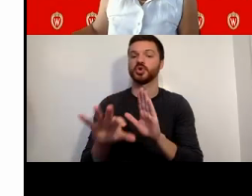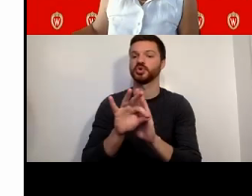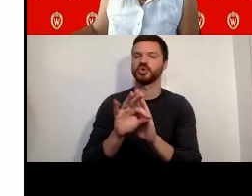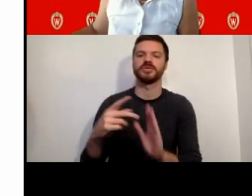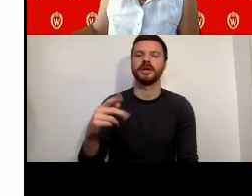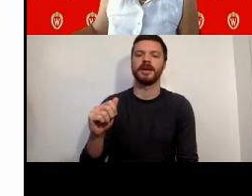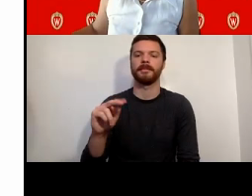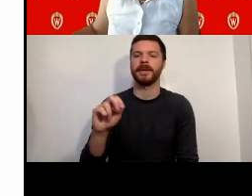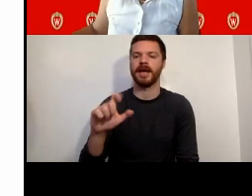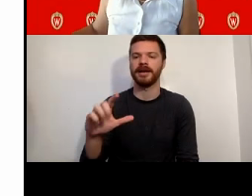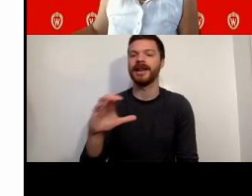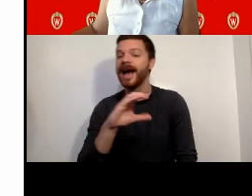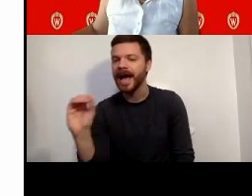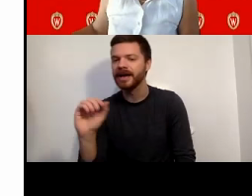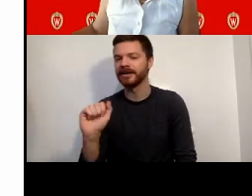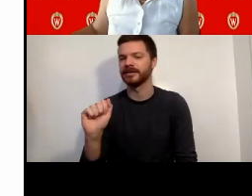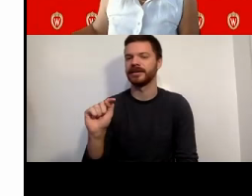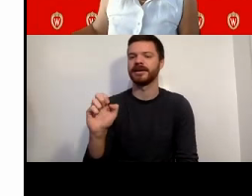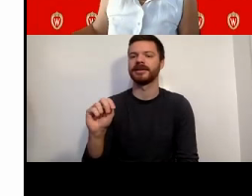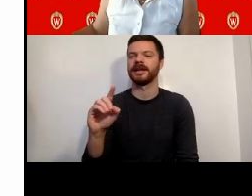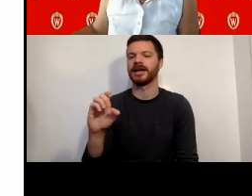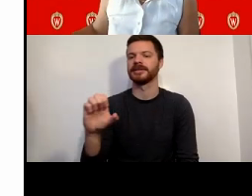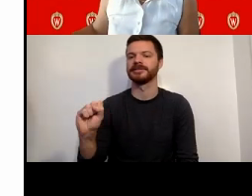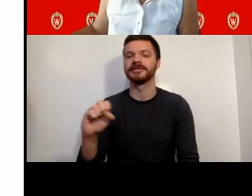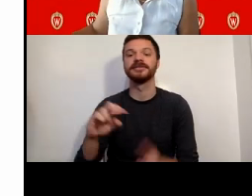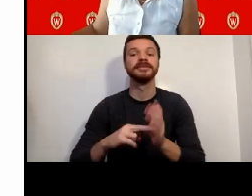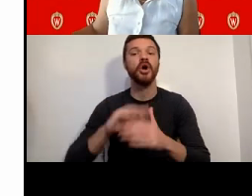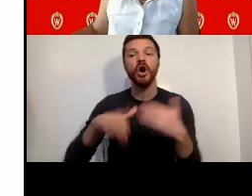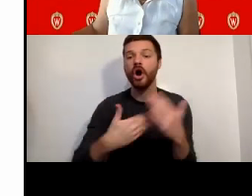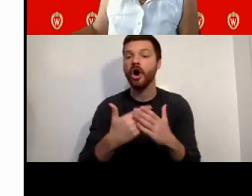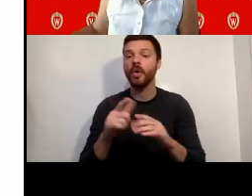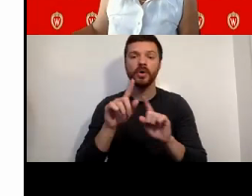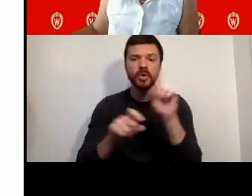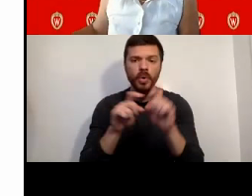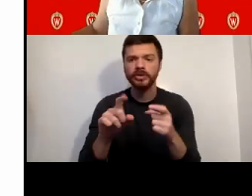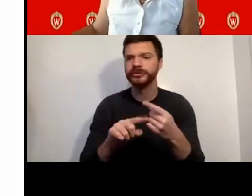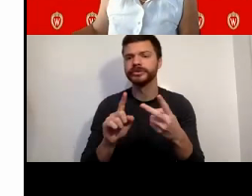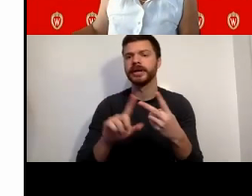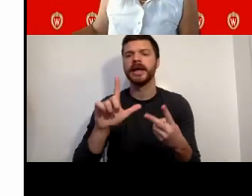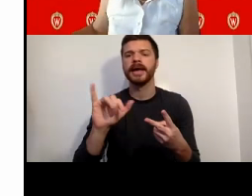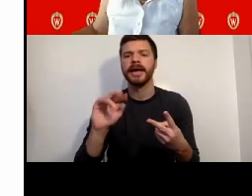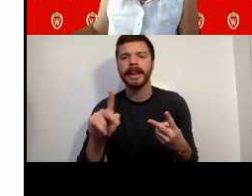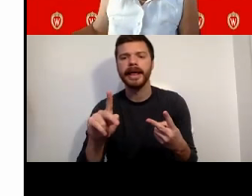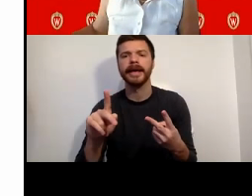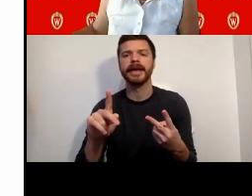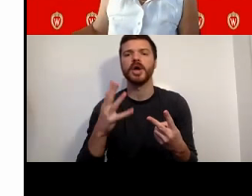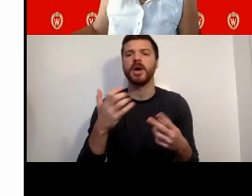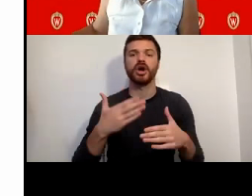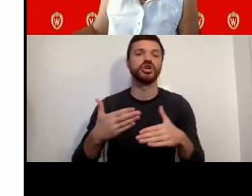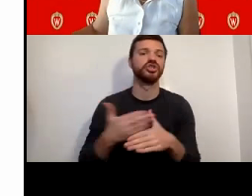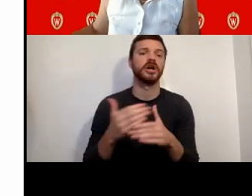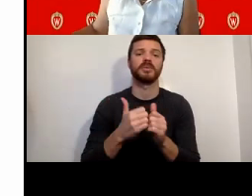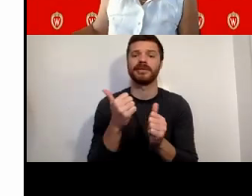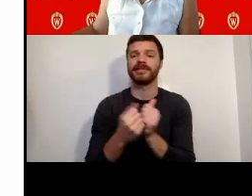and attendees. So all your chat questions or your links that we would like to share with everyone